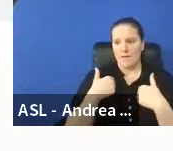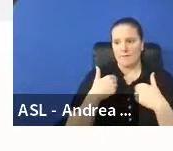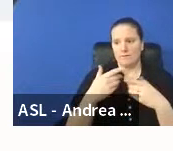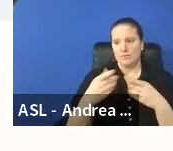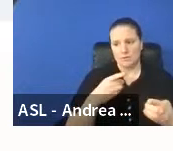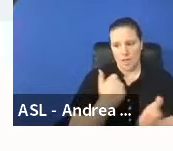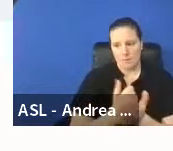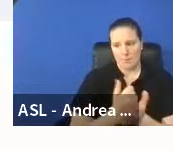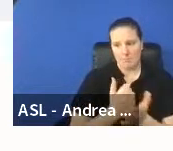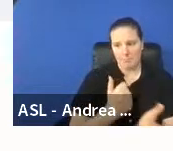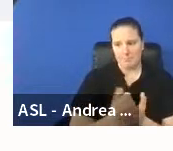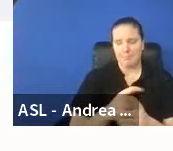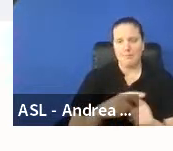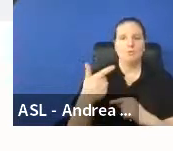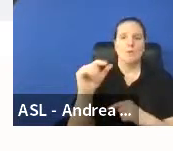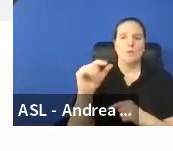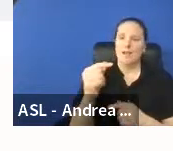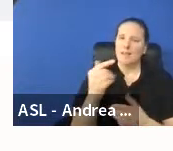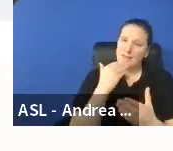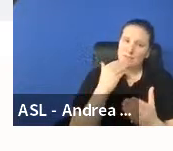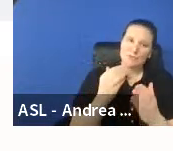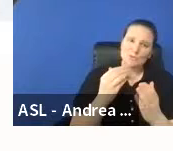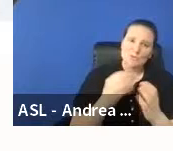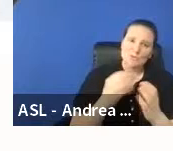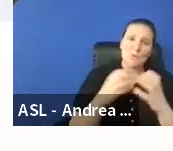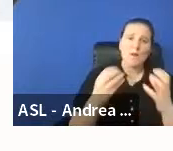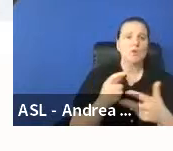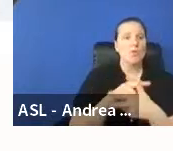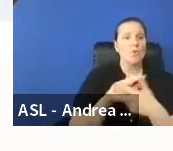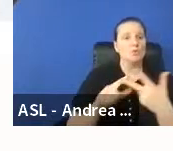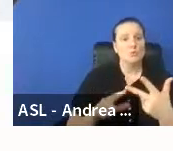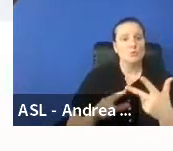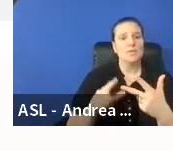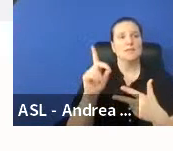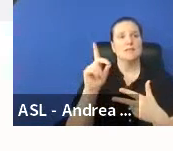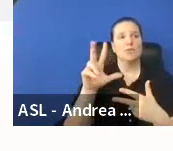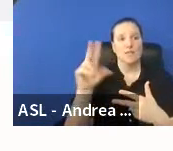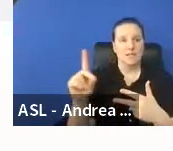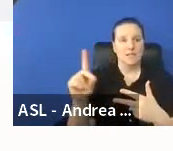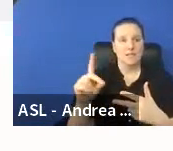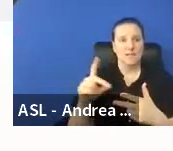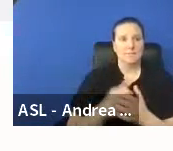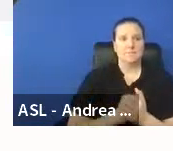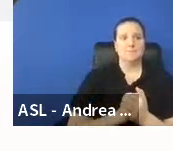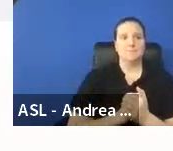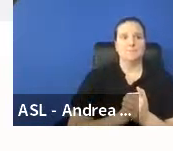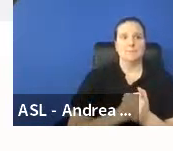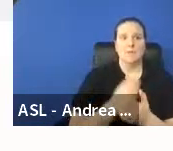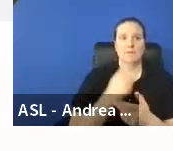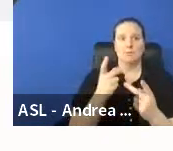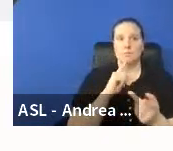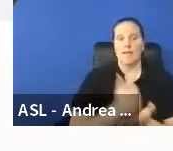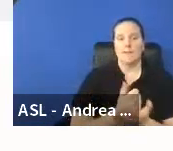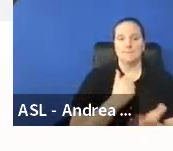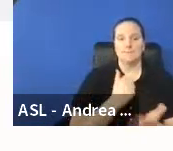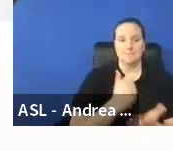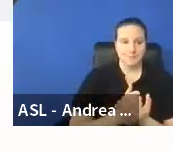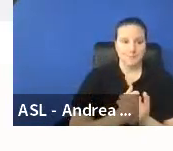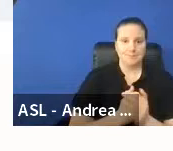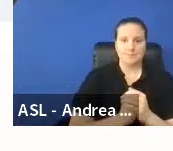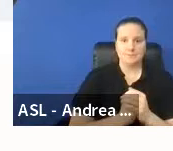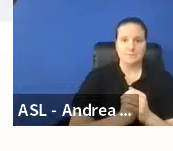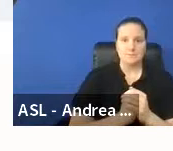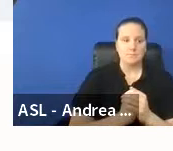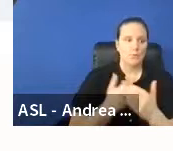But Greg, thank you so very much. These 3-dimensional visuals will really help us as we have